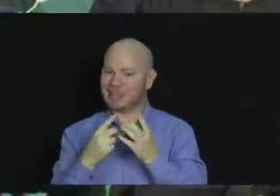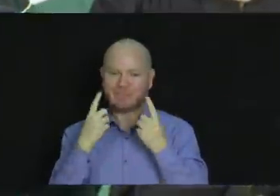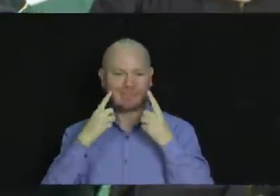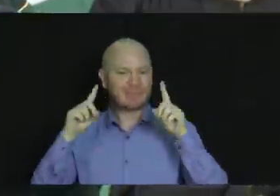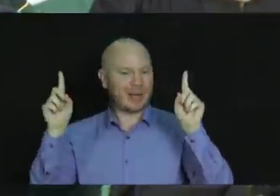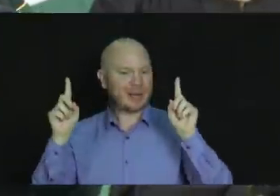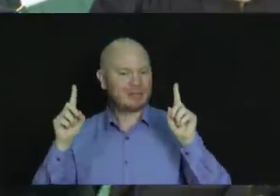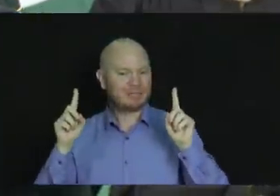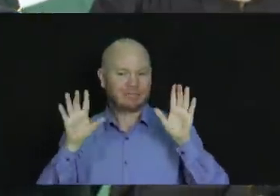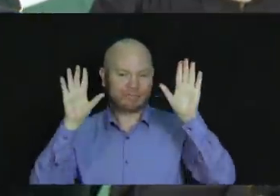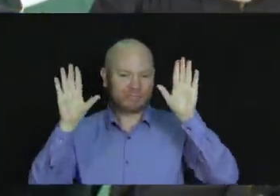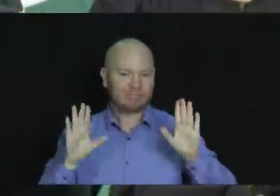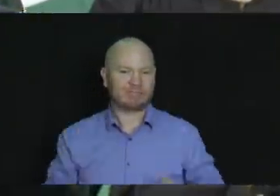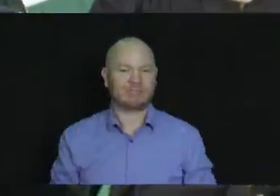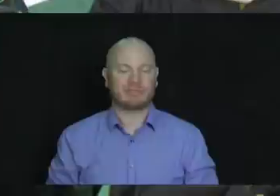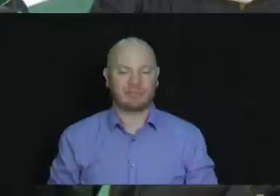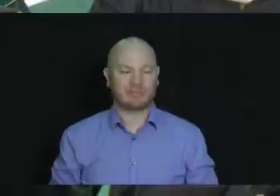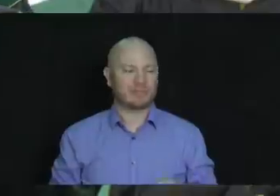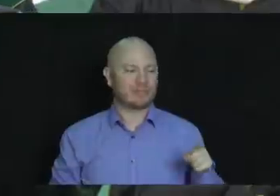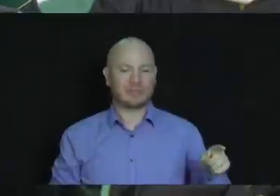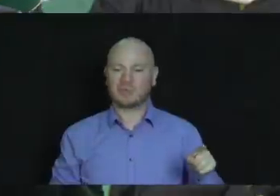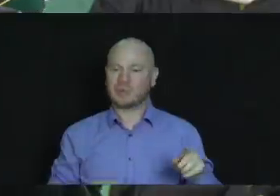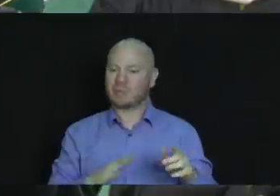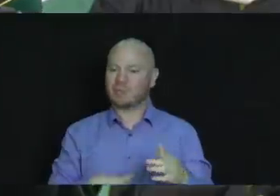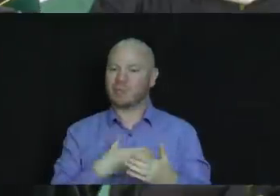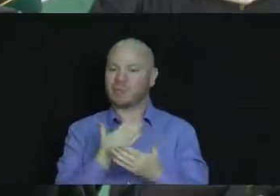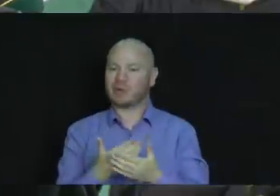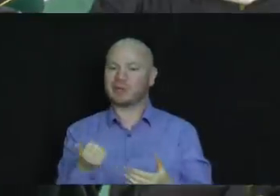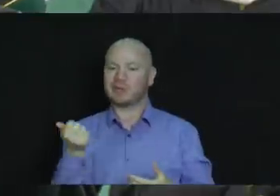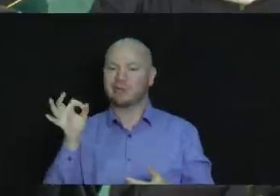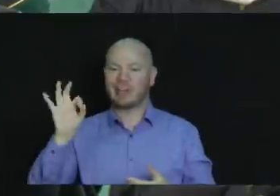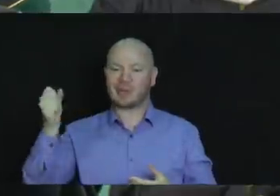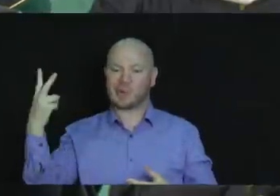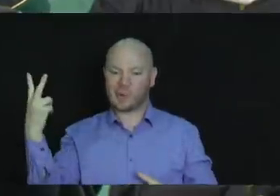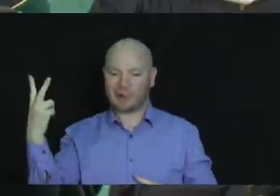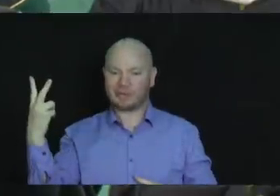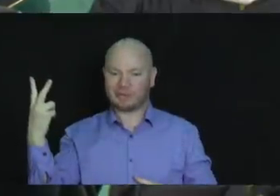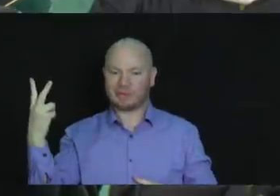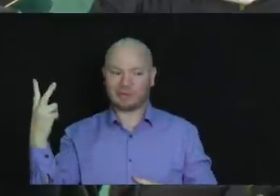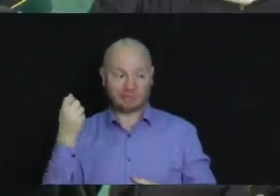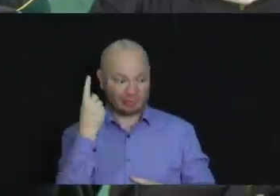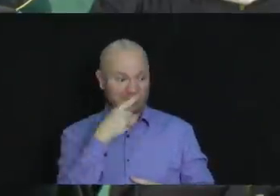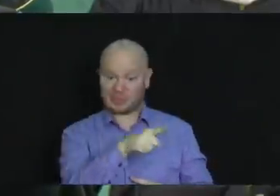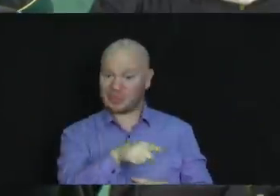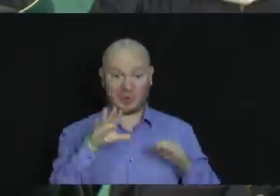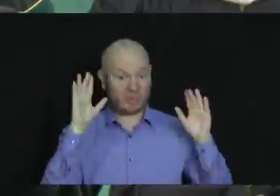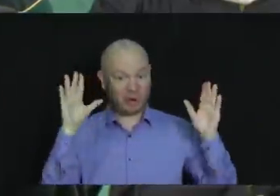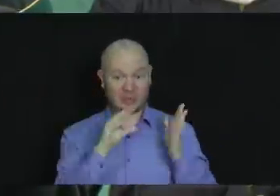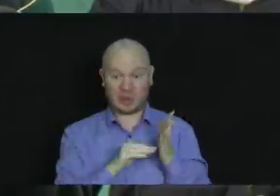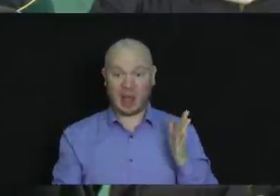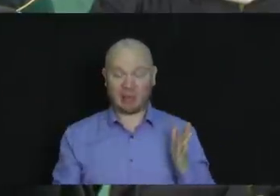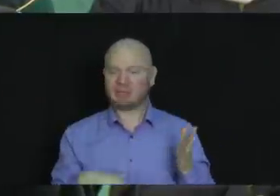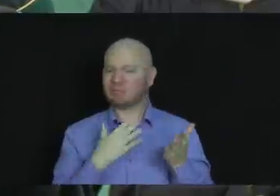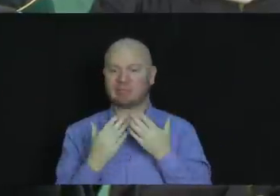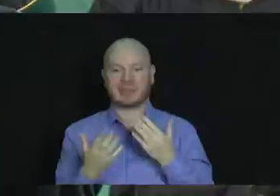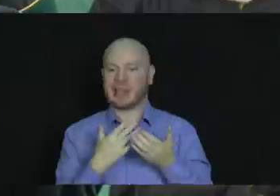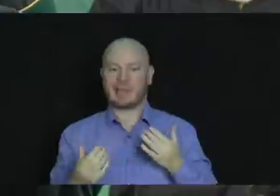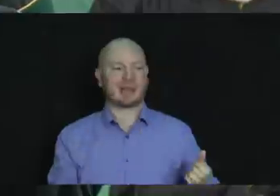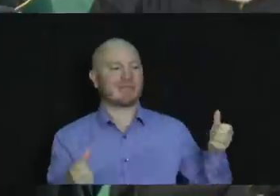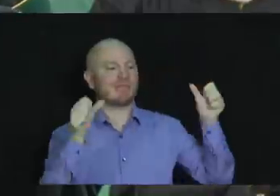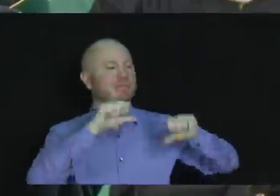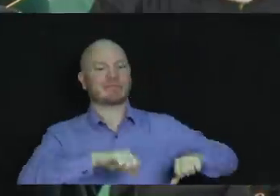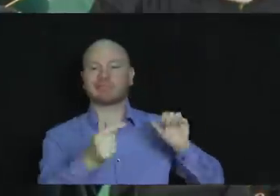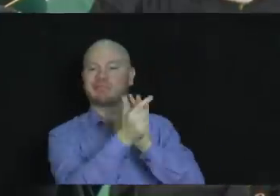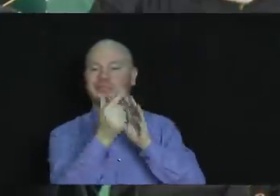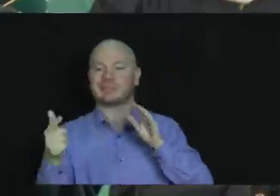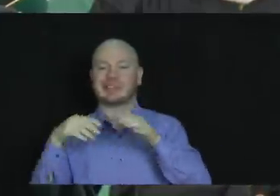Ms. Height was born in 1912, and although an excellent student, was denied her chance to attend Barnard College in New York